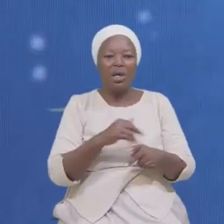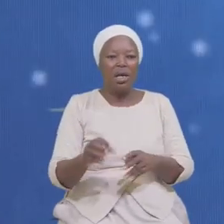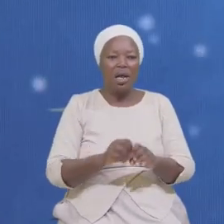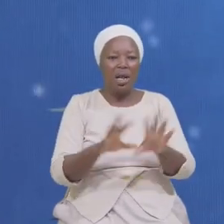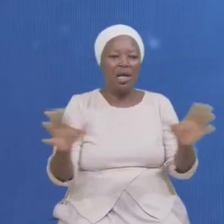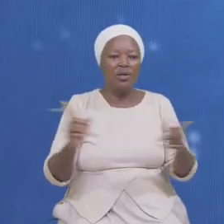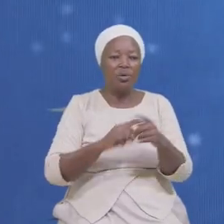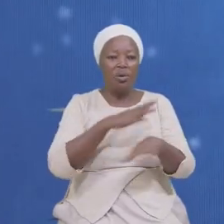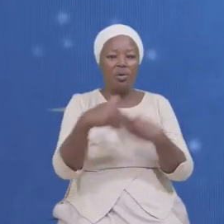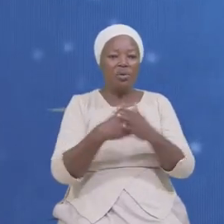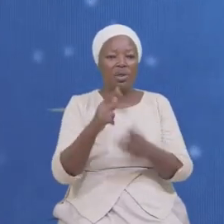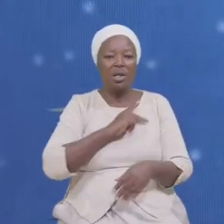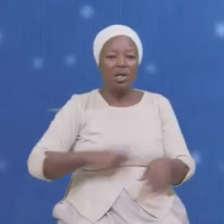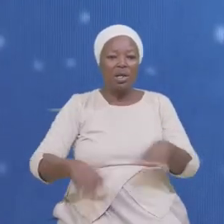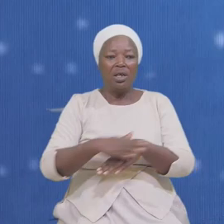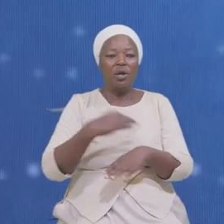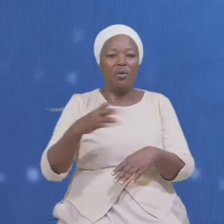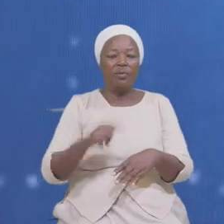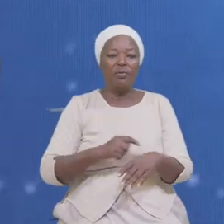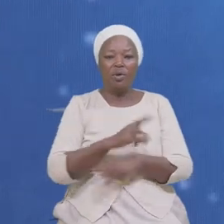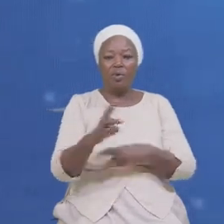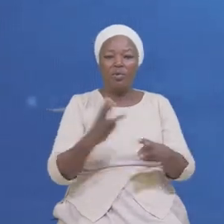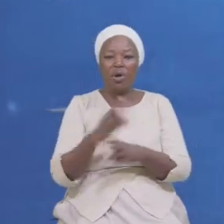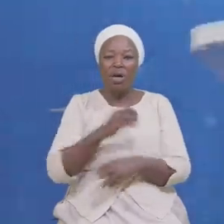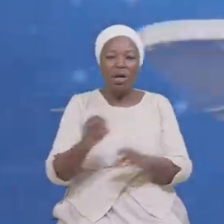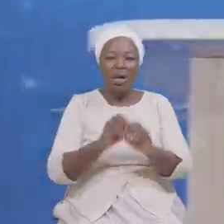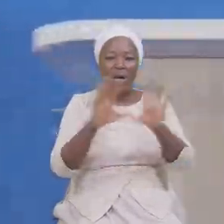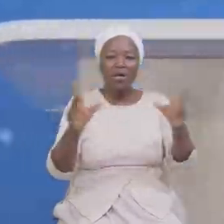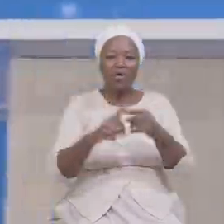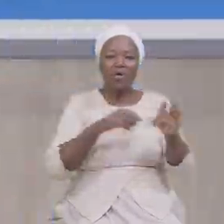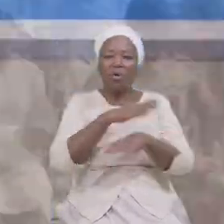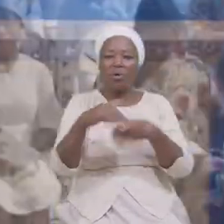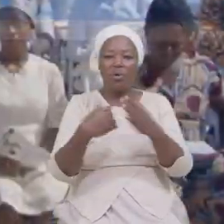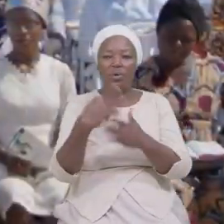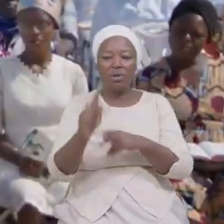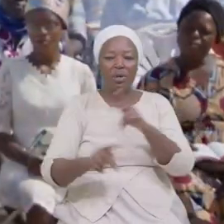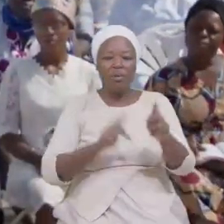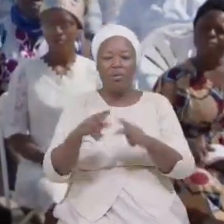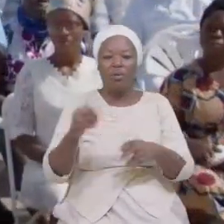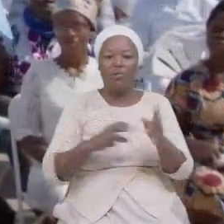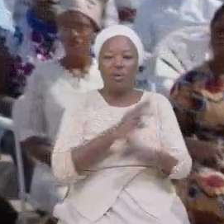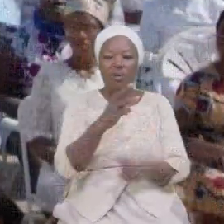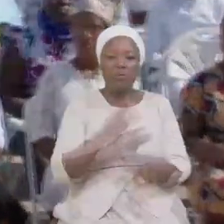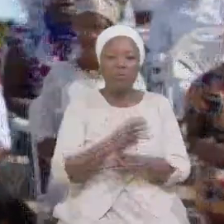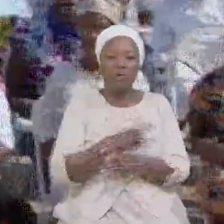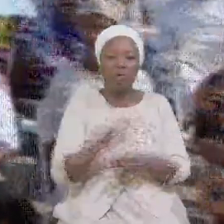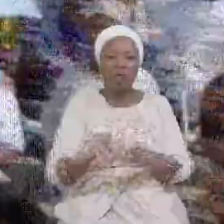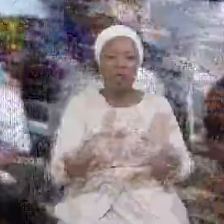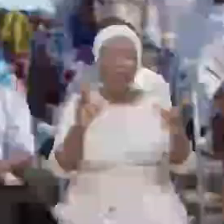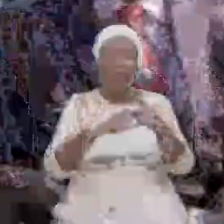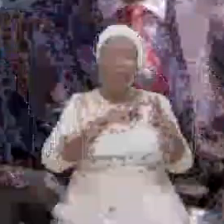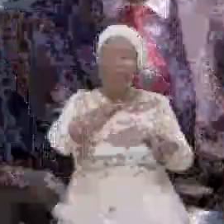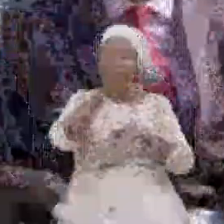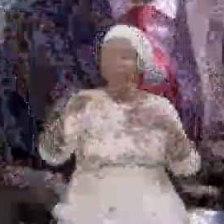the world, a light to all the people of the world, a light to all his creatures, all the people that